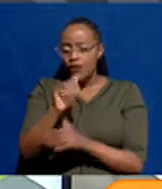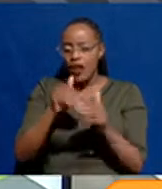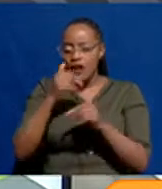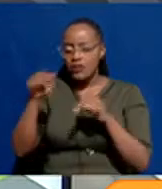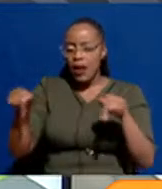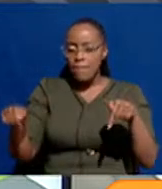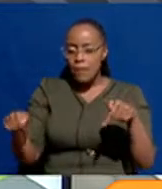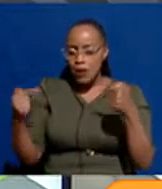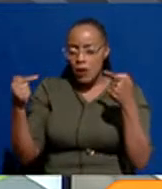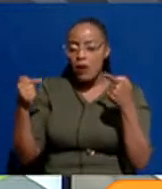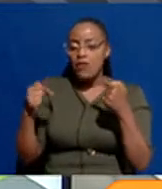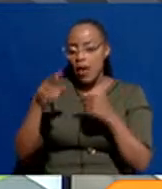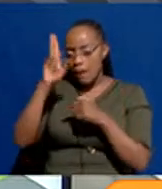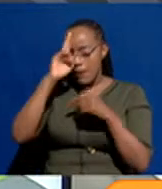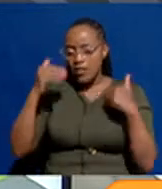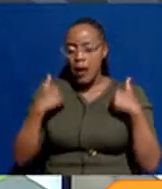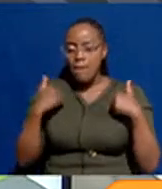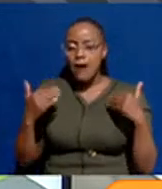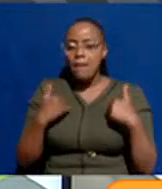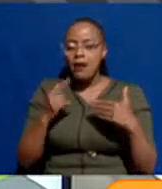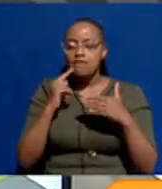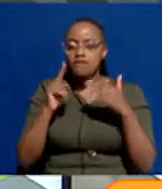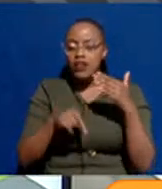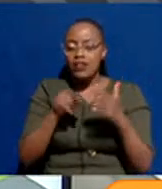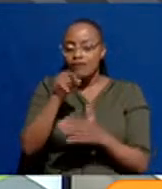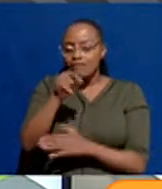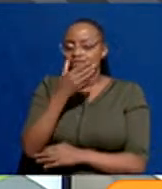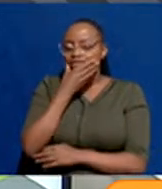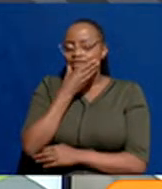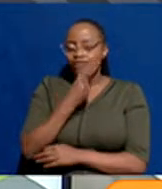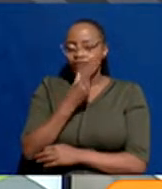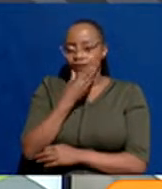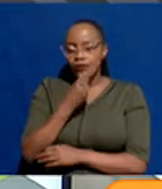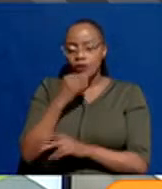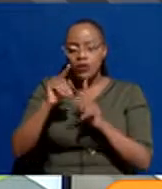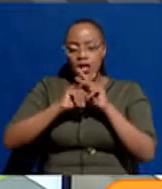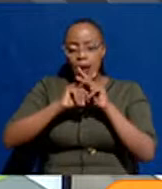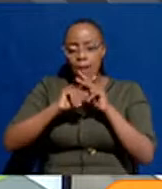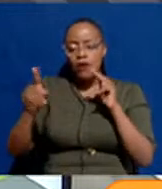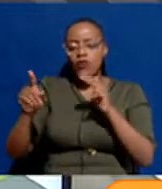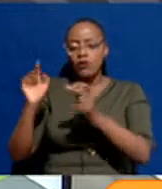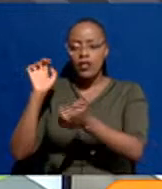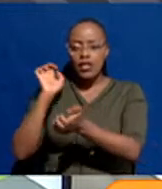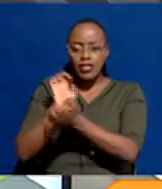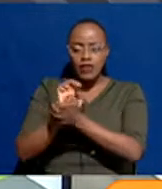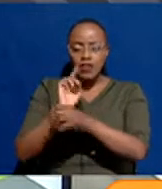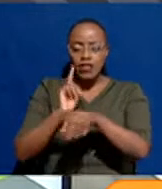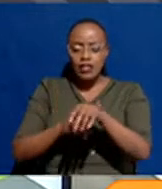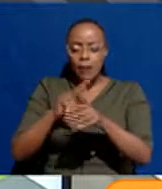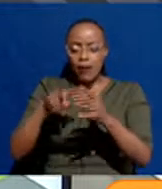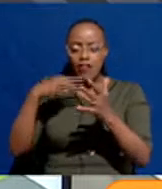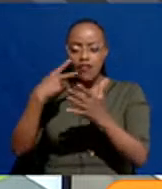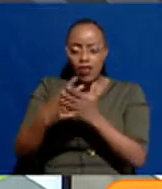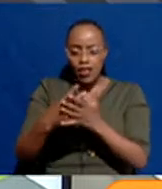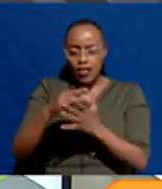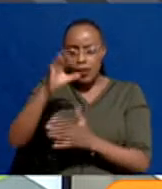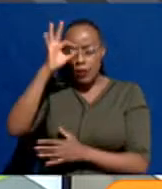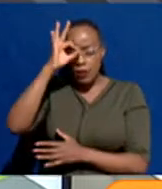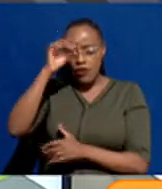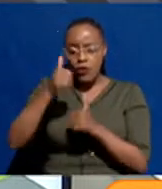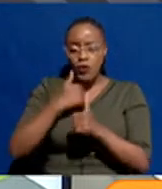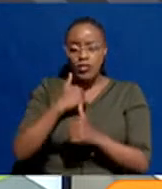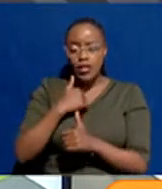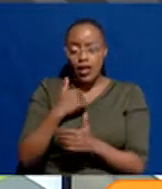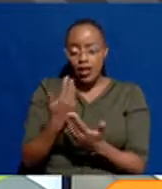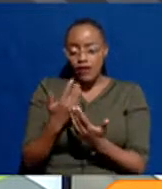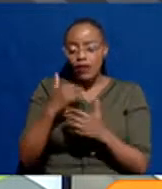The police have since denied the claims, saying that the deceased was running away from arrest when he fell into a ditch, sustaining